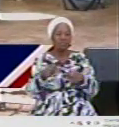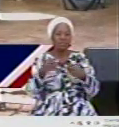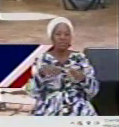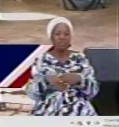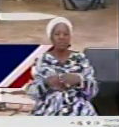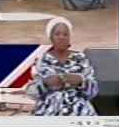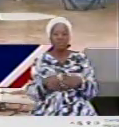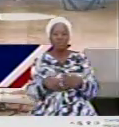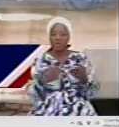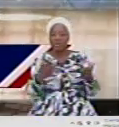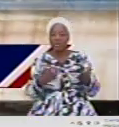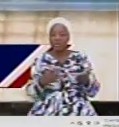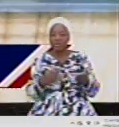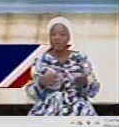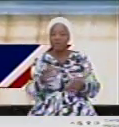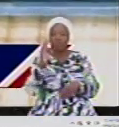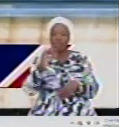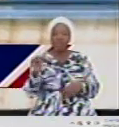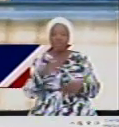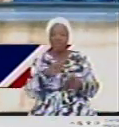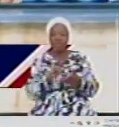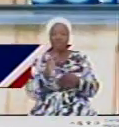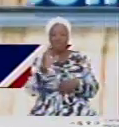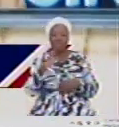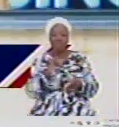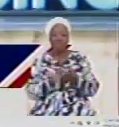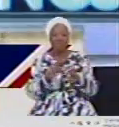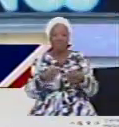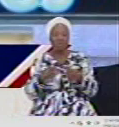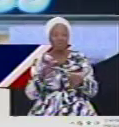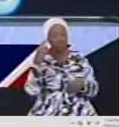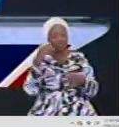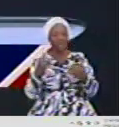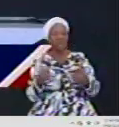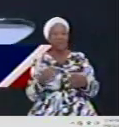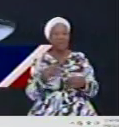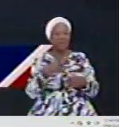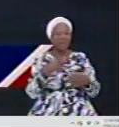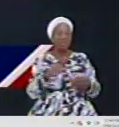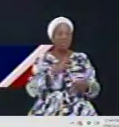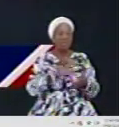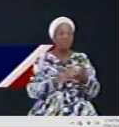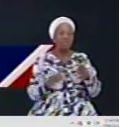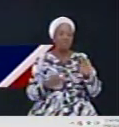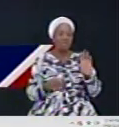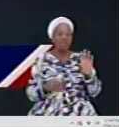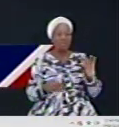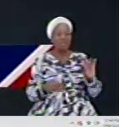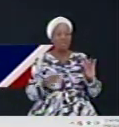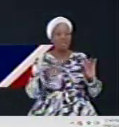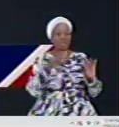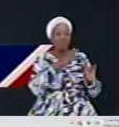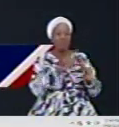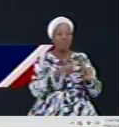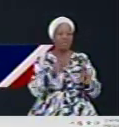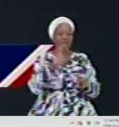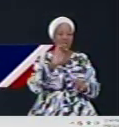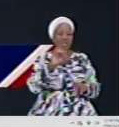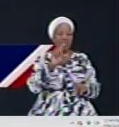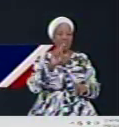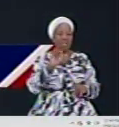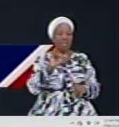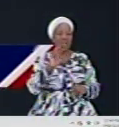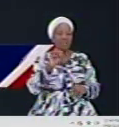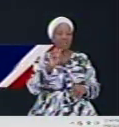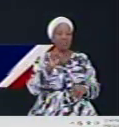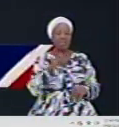the ministry they went for now, in verse 8, and Elymas, the sorcerer, for so is